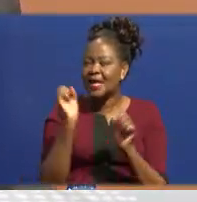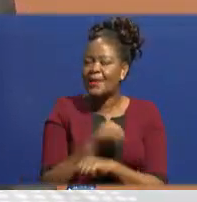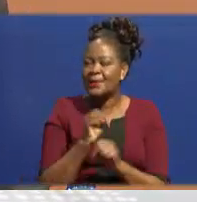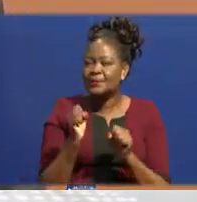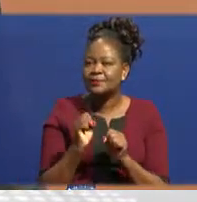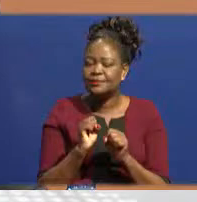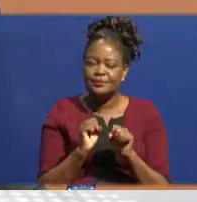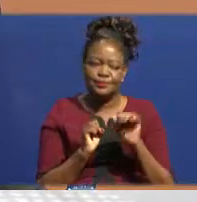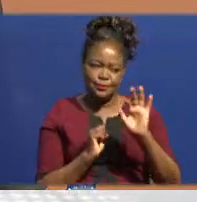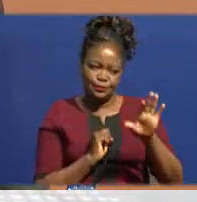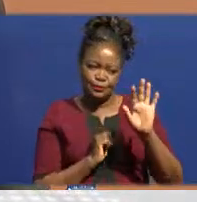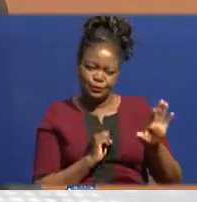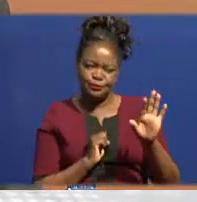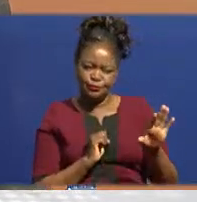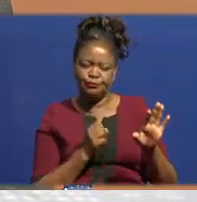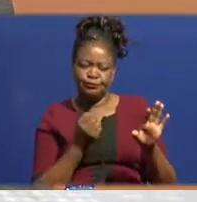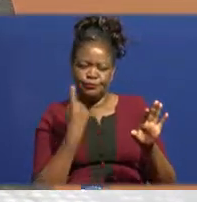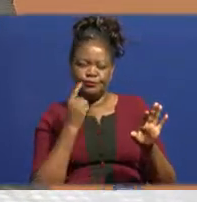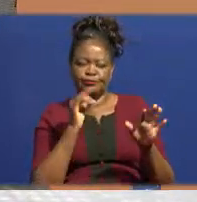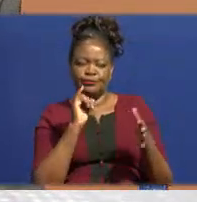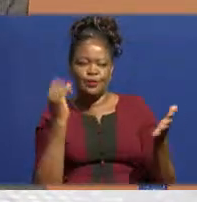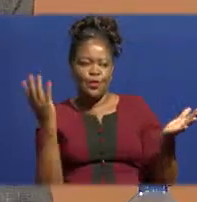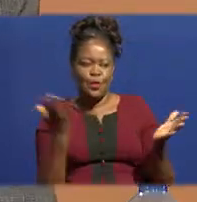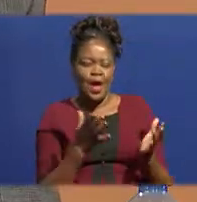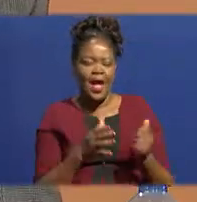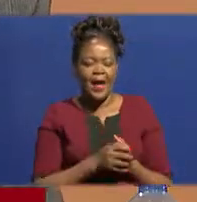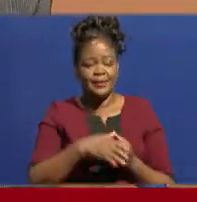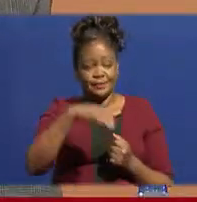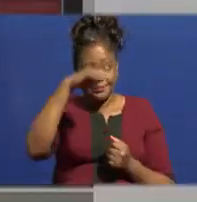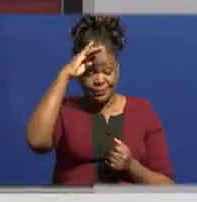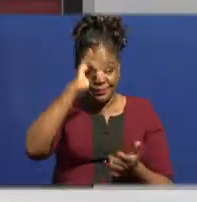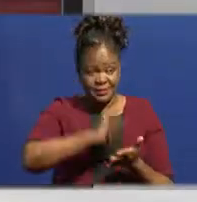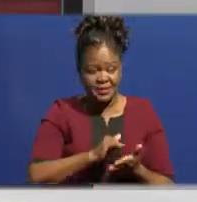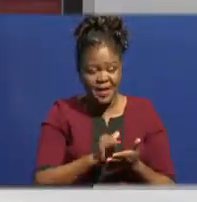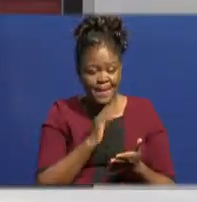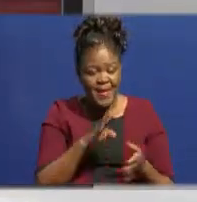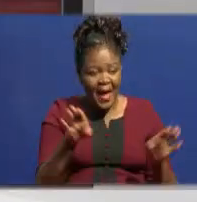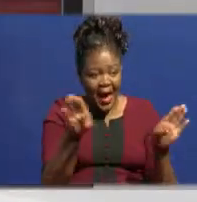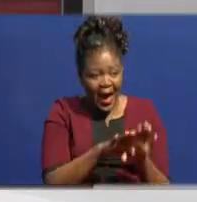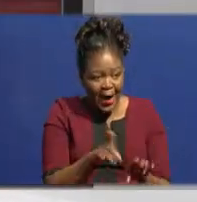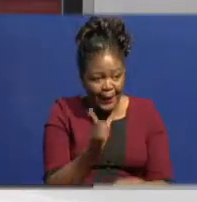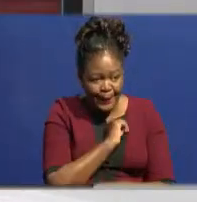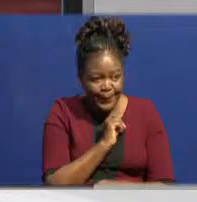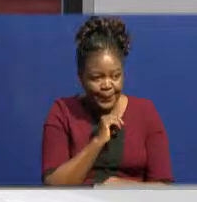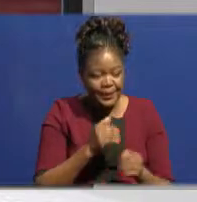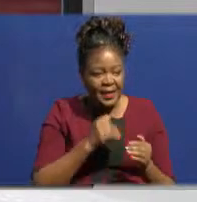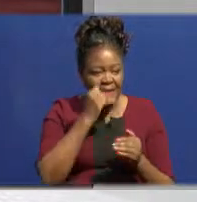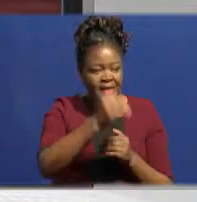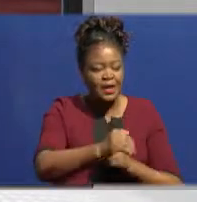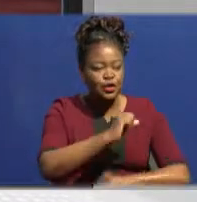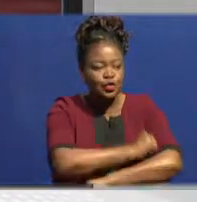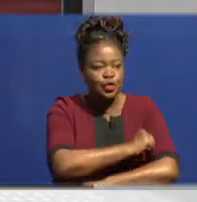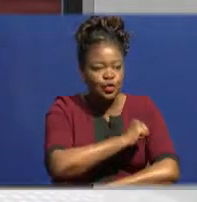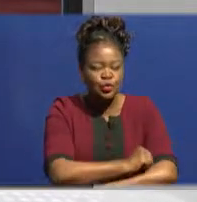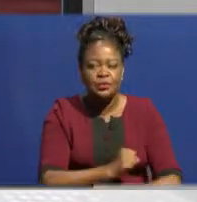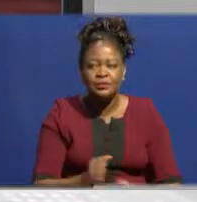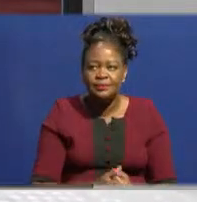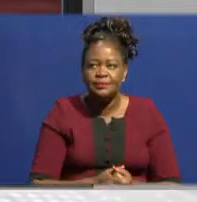Let's take a good context, where a pub that has been shut down was just next to a school.